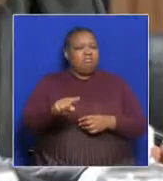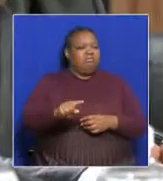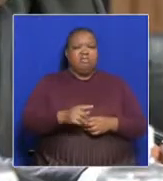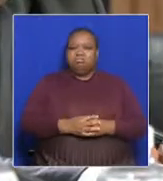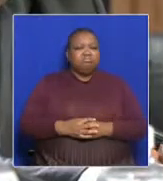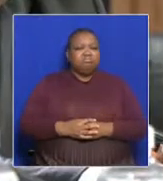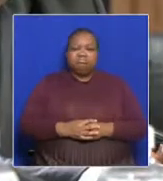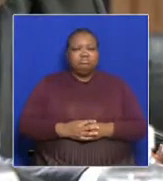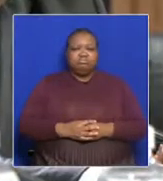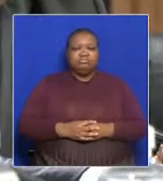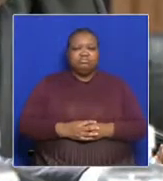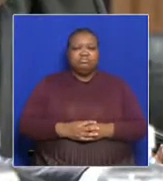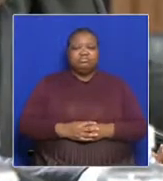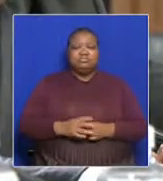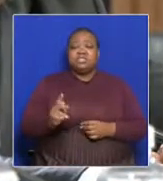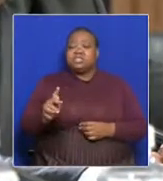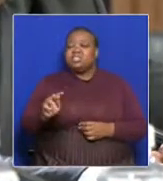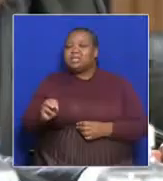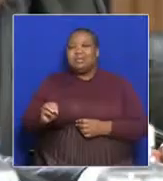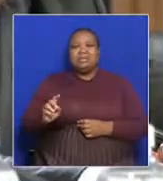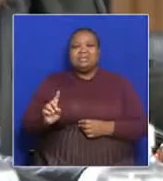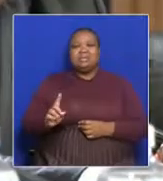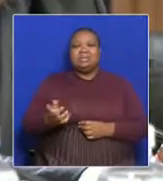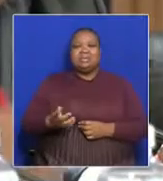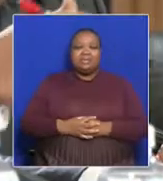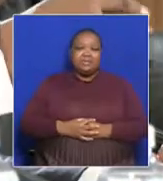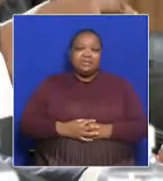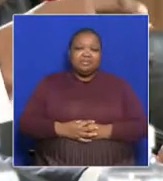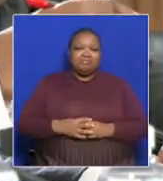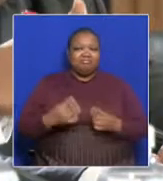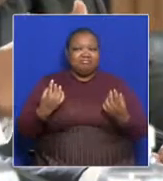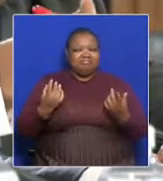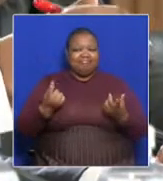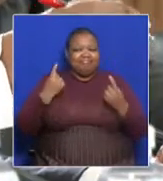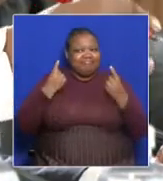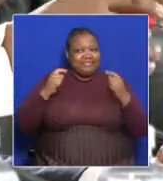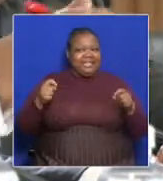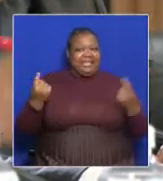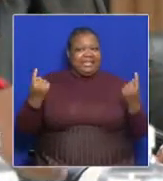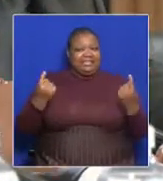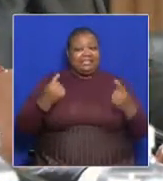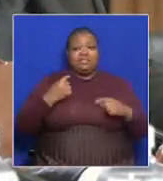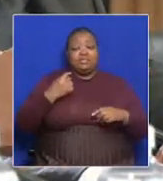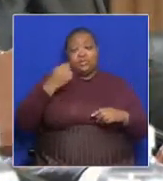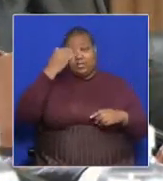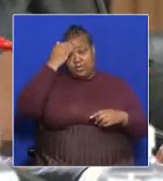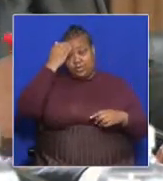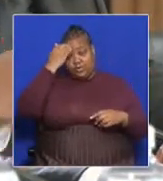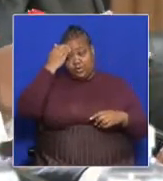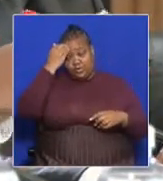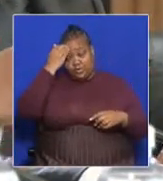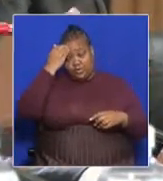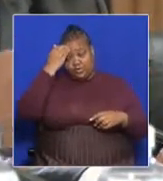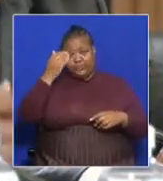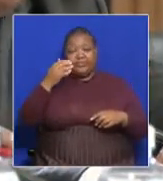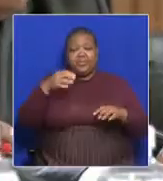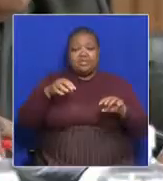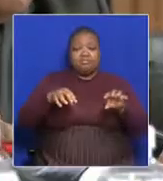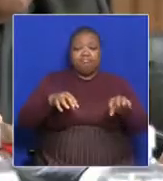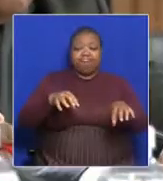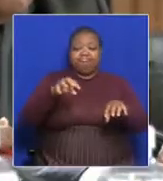us kilometers. I can't estimate, but more or less. We 20, know the furthest 20, or the I would say farthest 20. we know the farthest